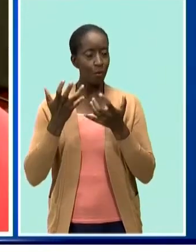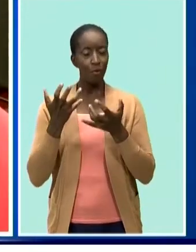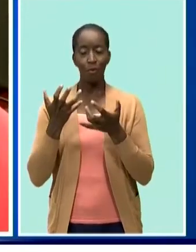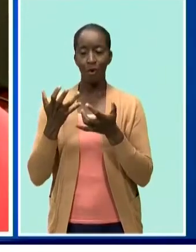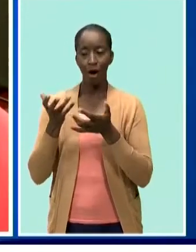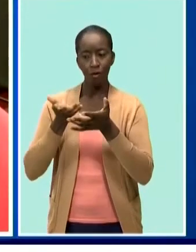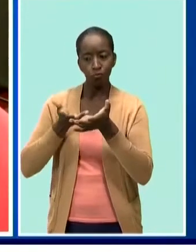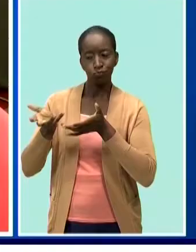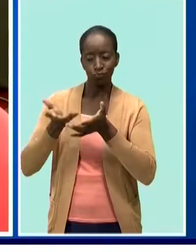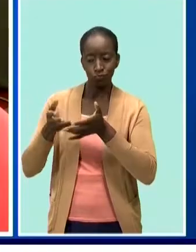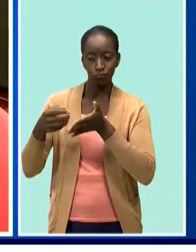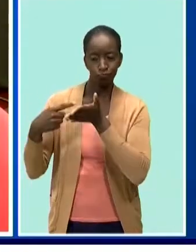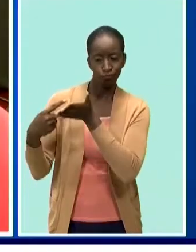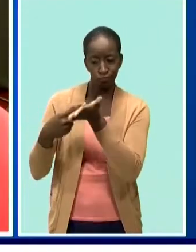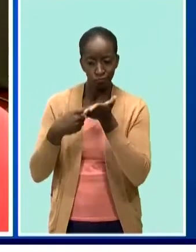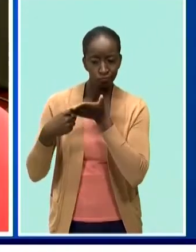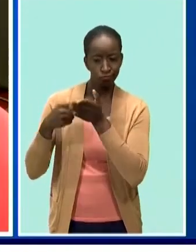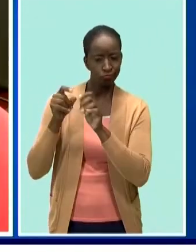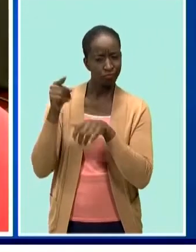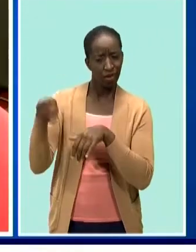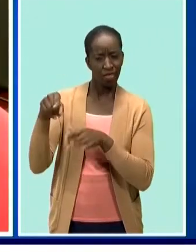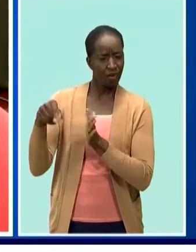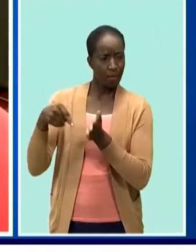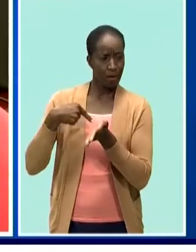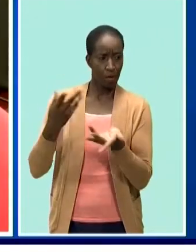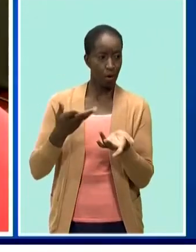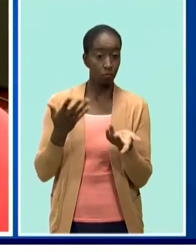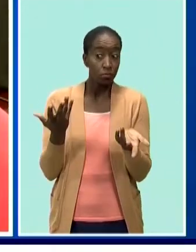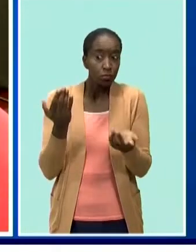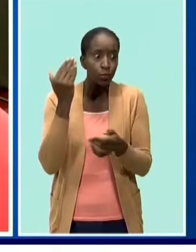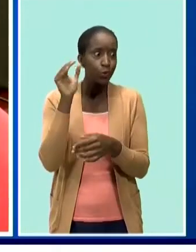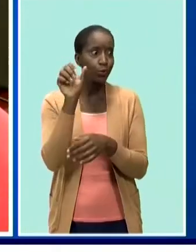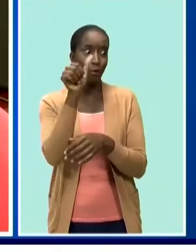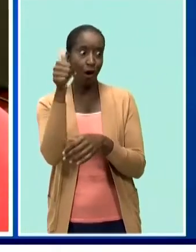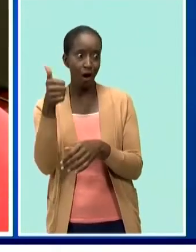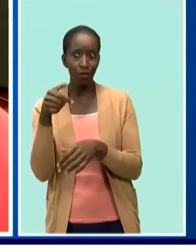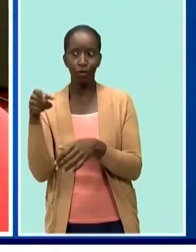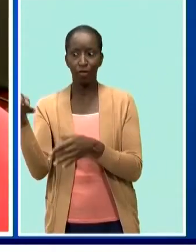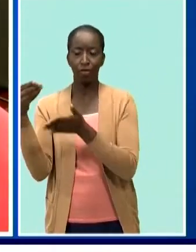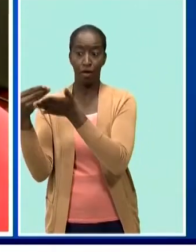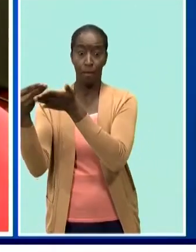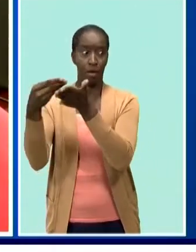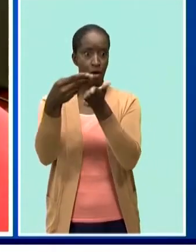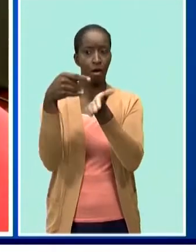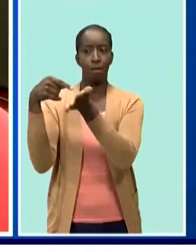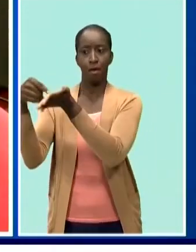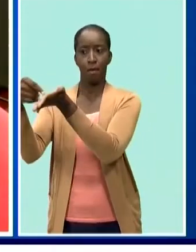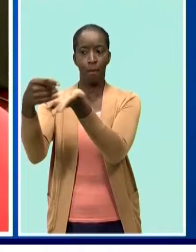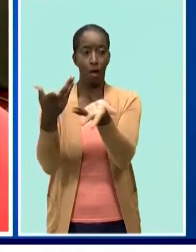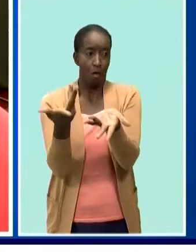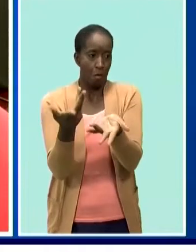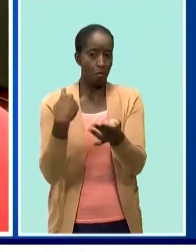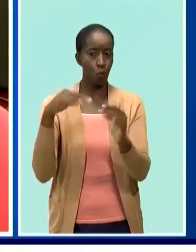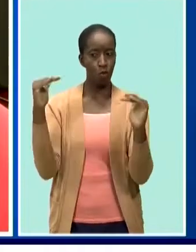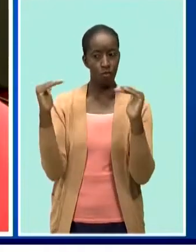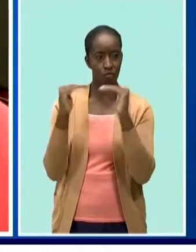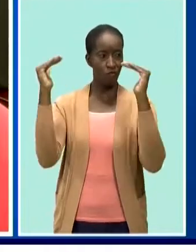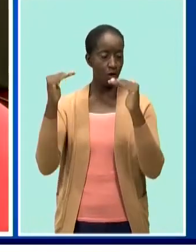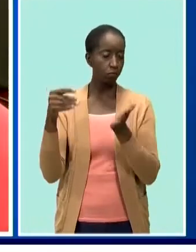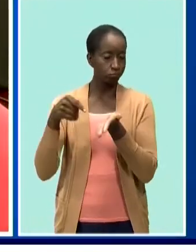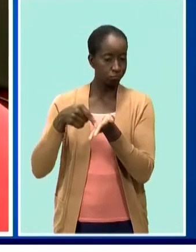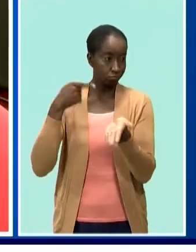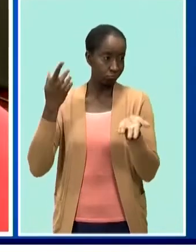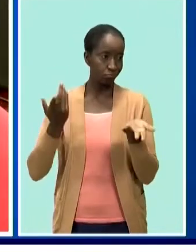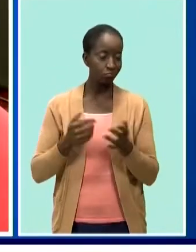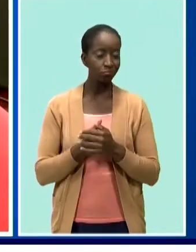a fee, a reasonable fee, in line with what they will be paying other service providers for the services that they bring in, right? In the